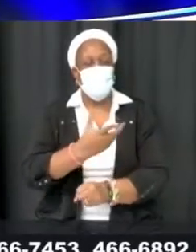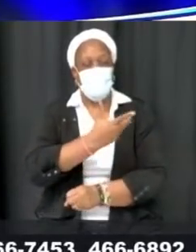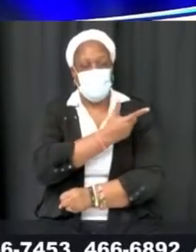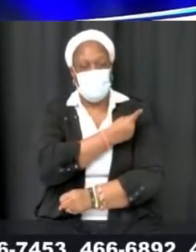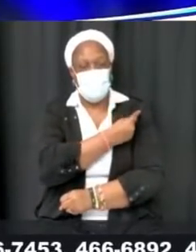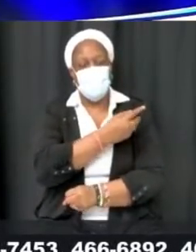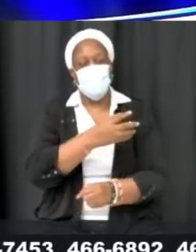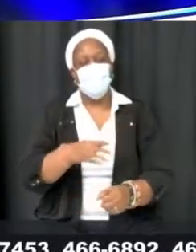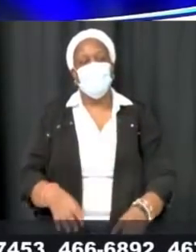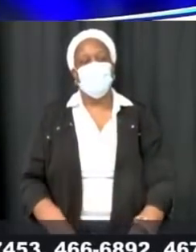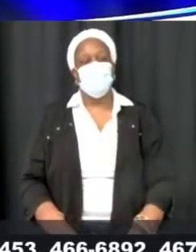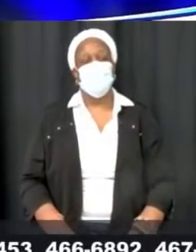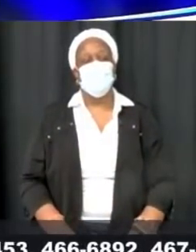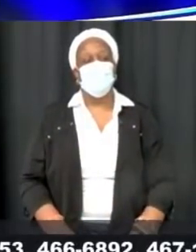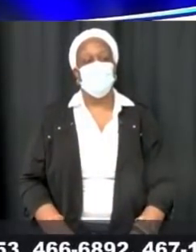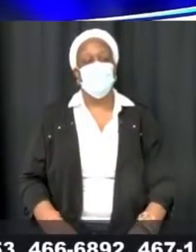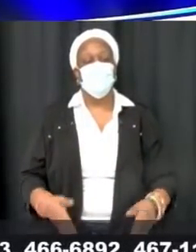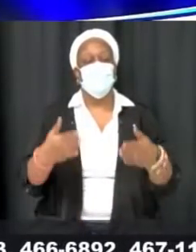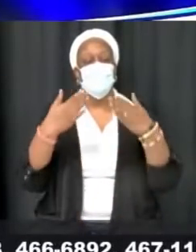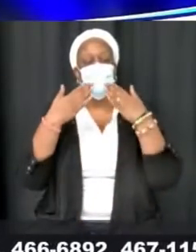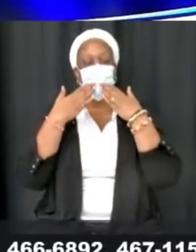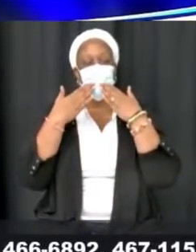Thank you.